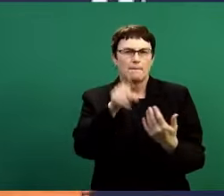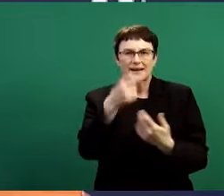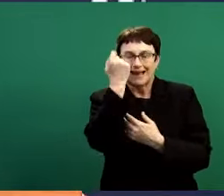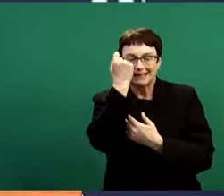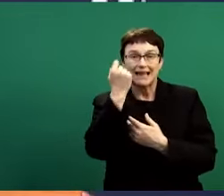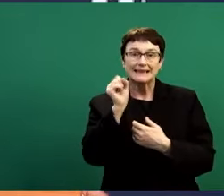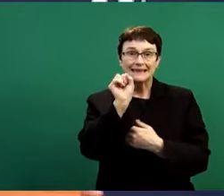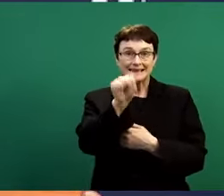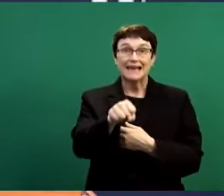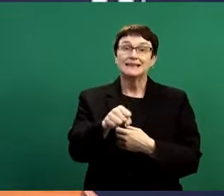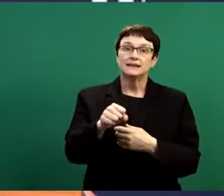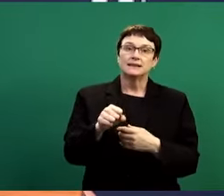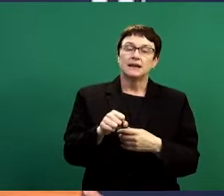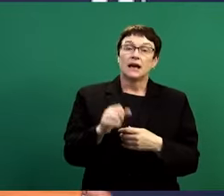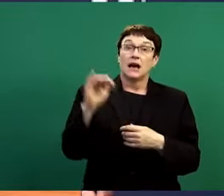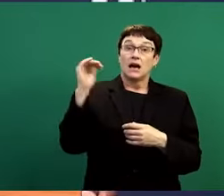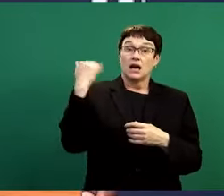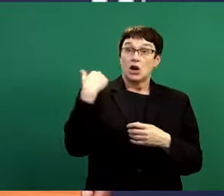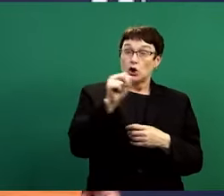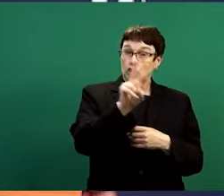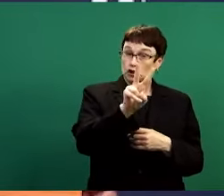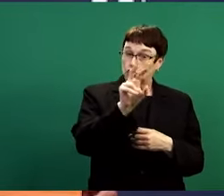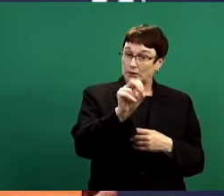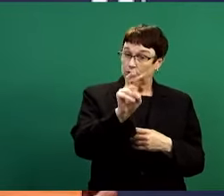at 7.8% in July